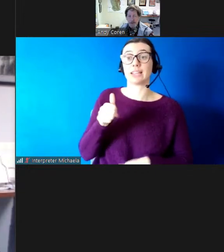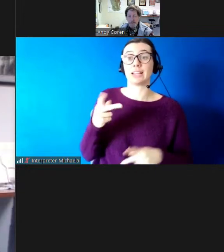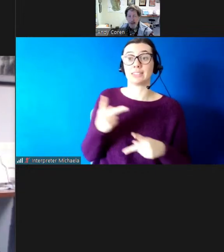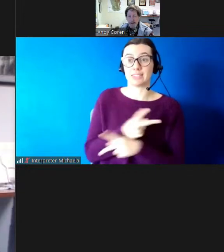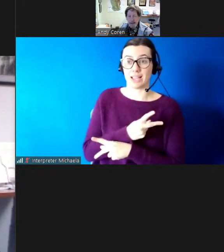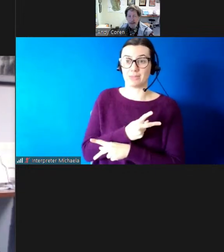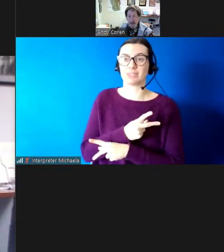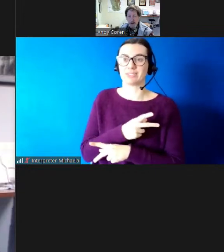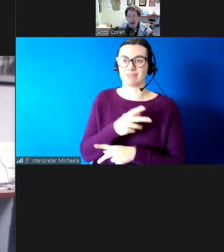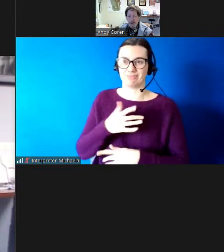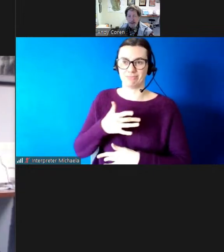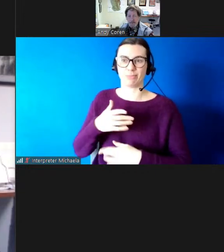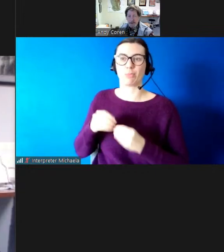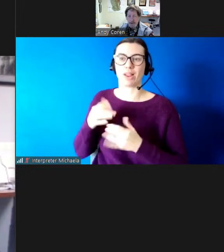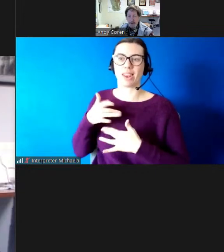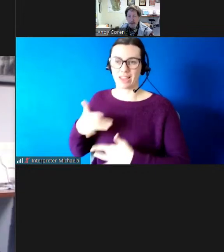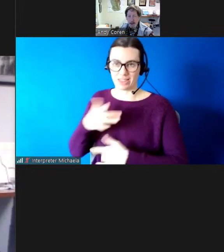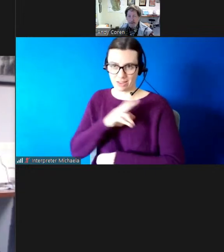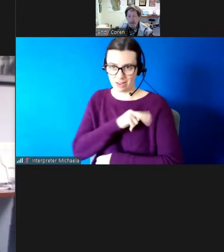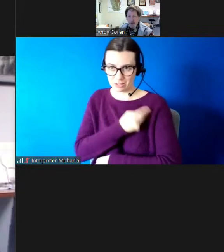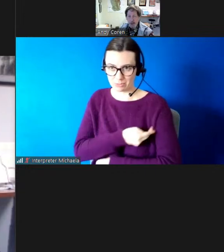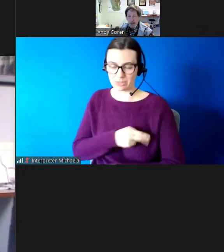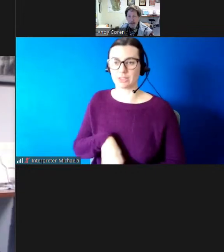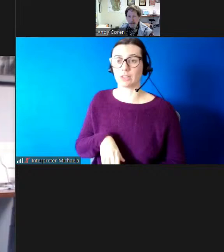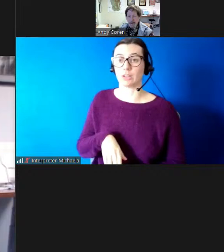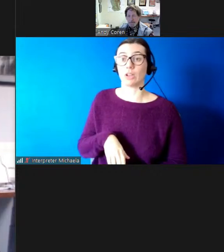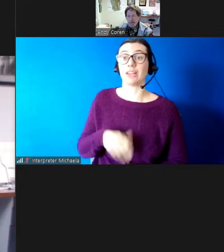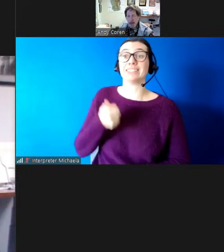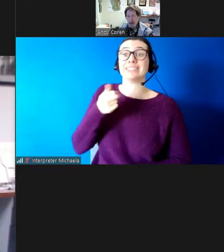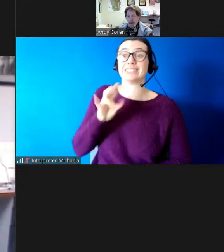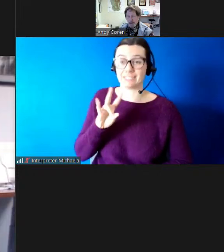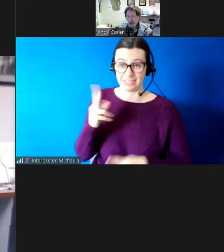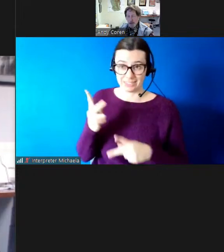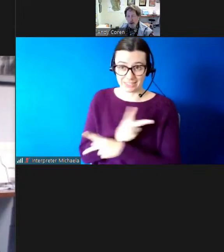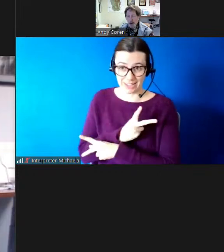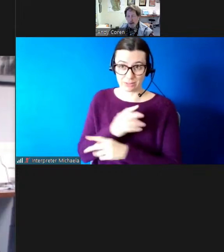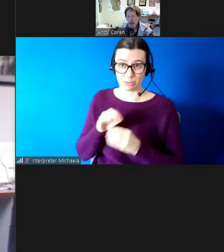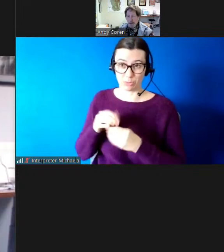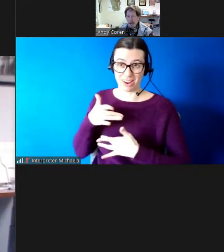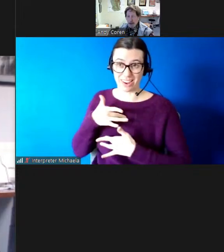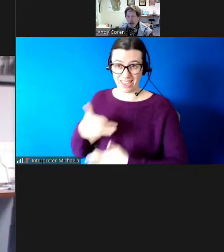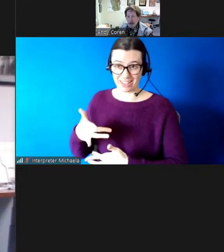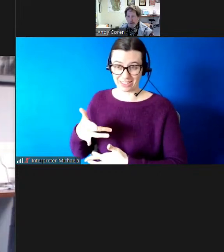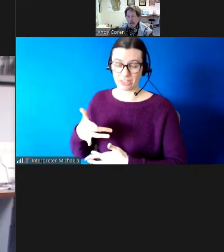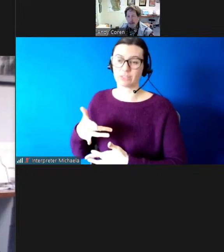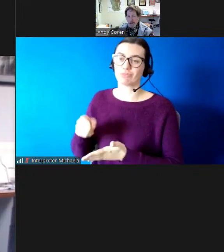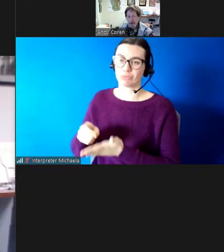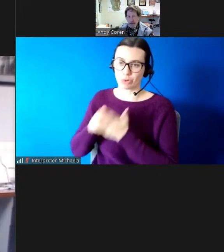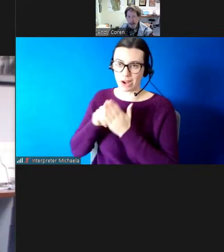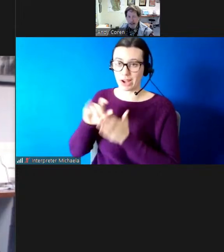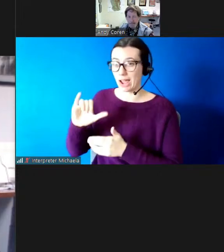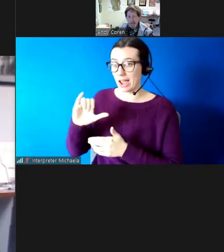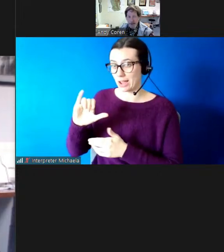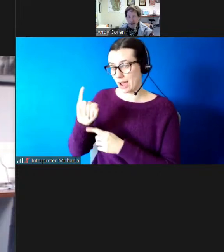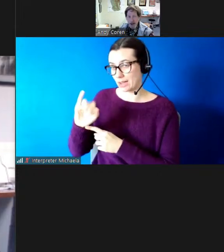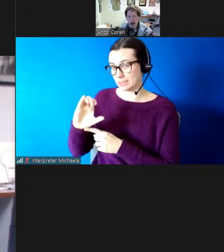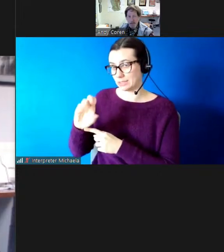not fully vaccinated are 17 times more likely to require ICU treatment and to